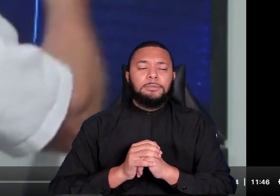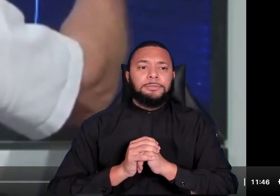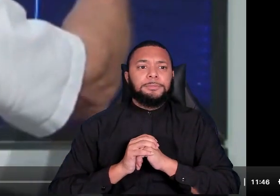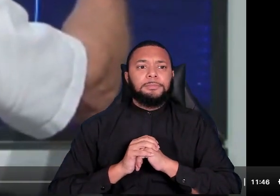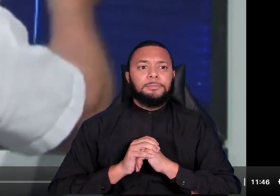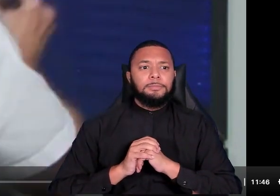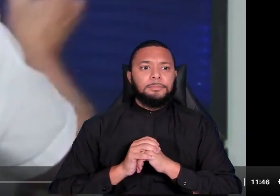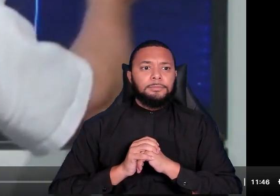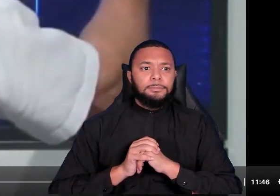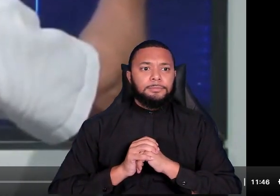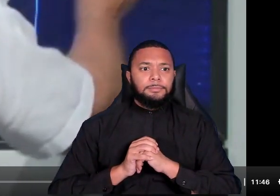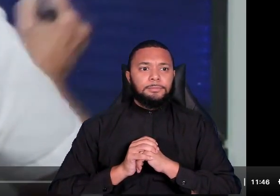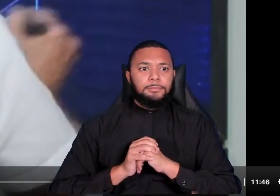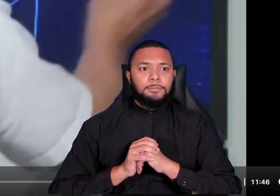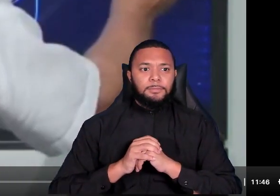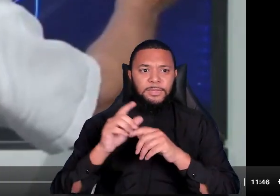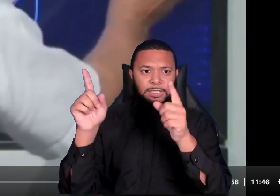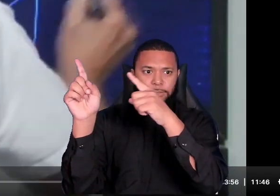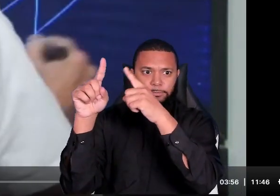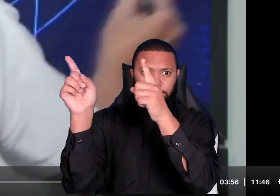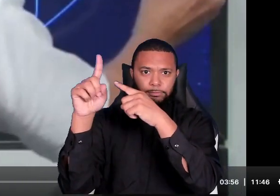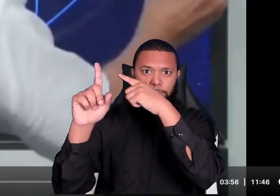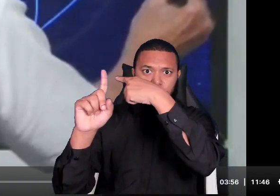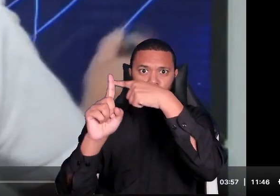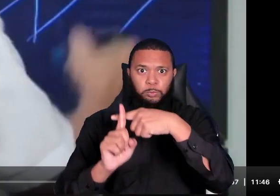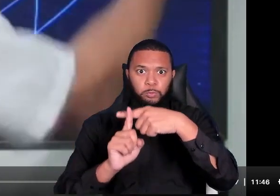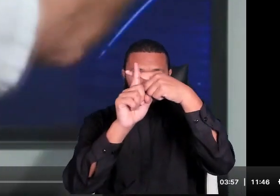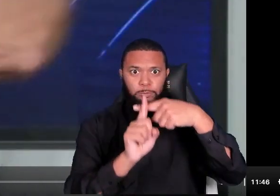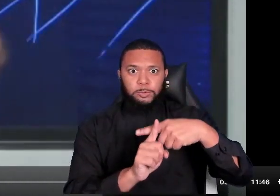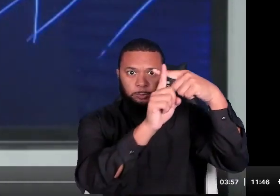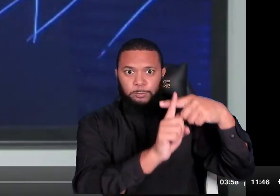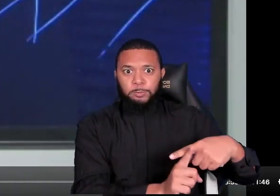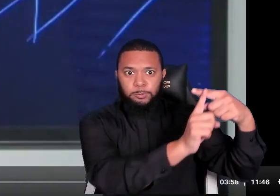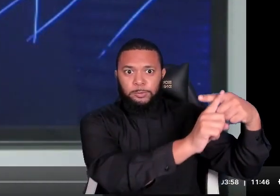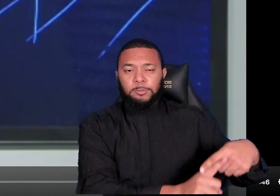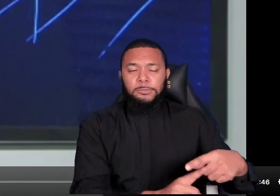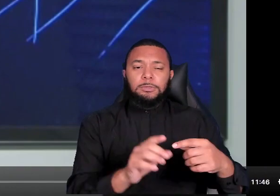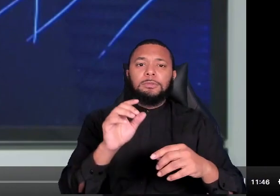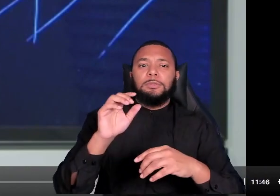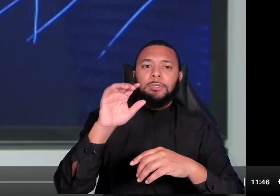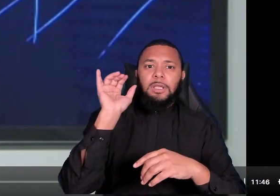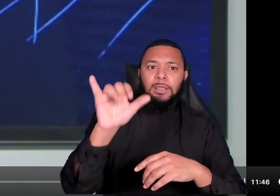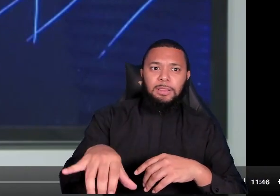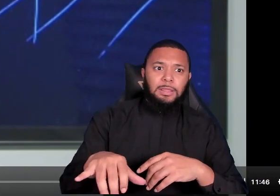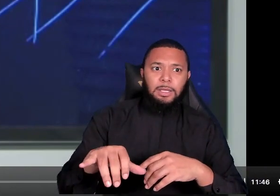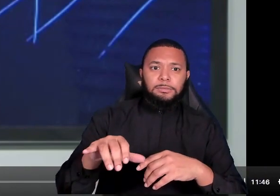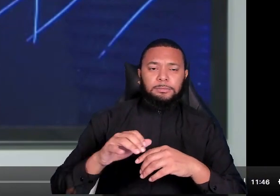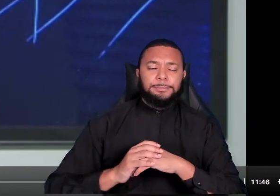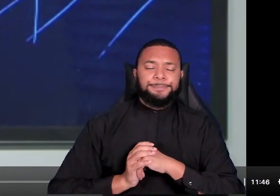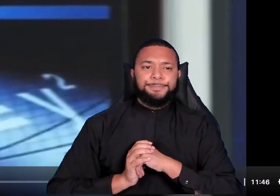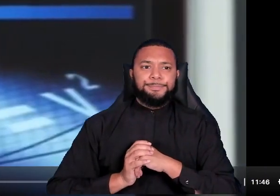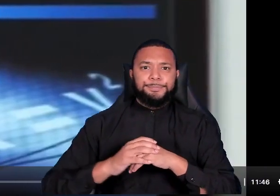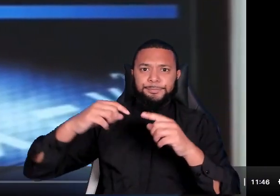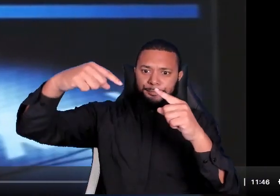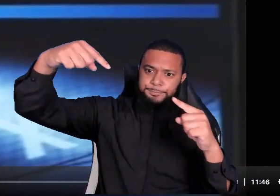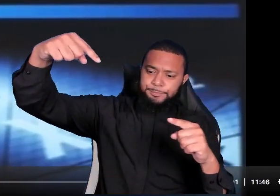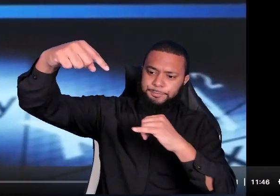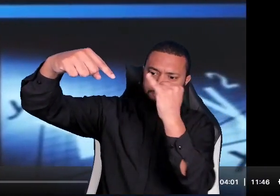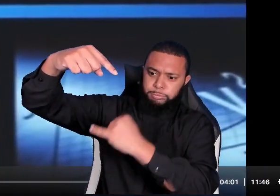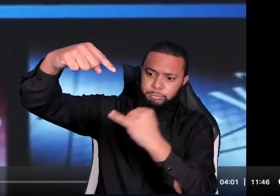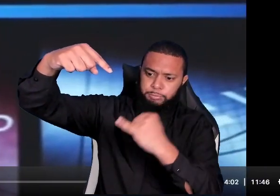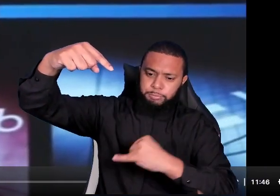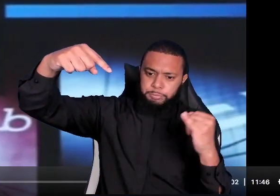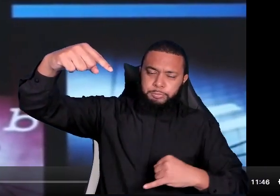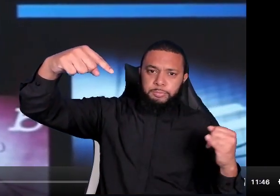of all of these points on the origin side of that line. Okay? So we're